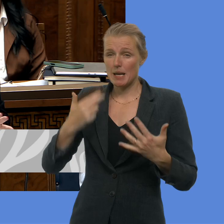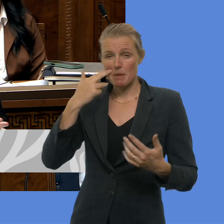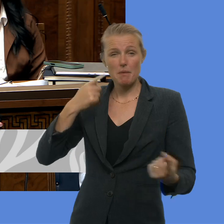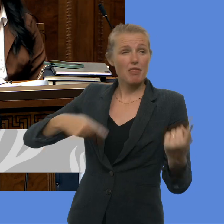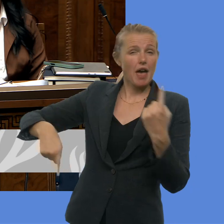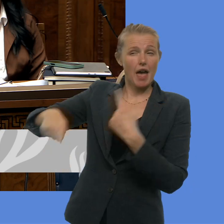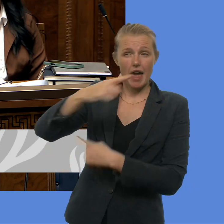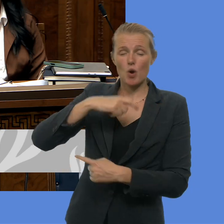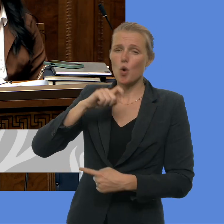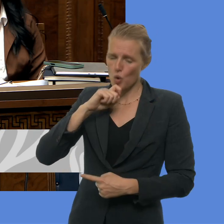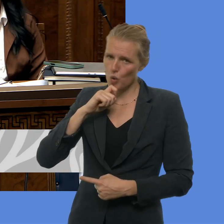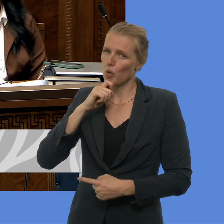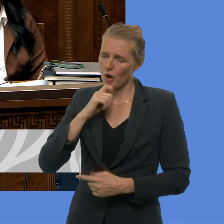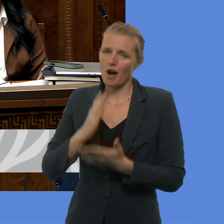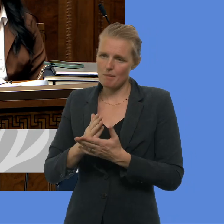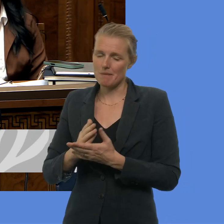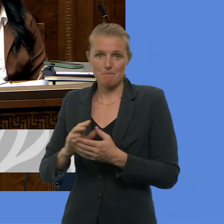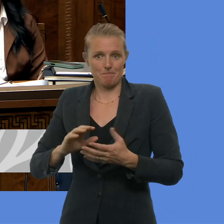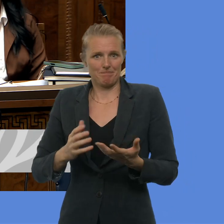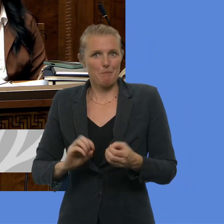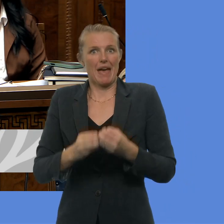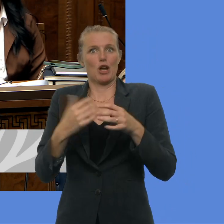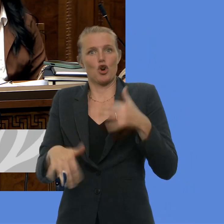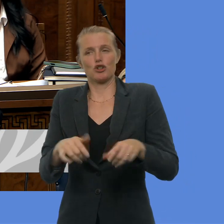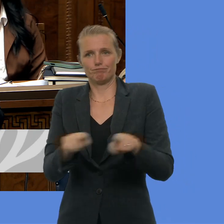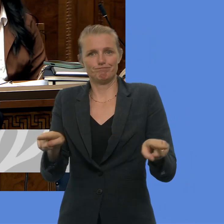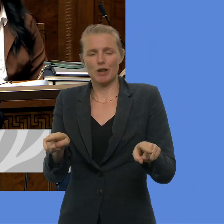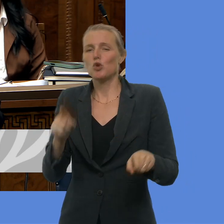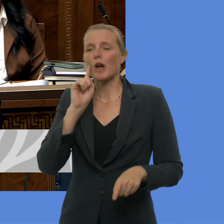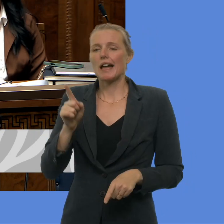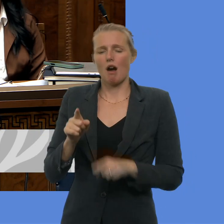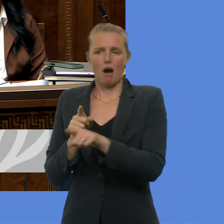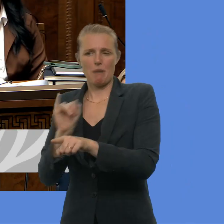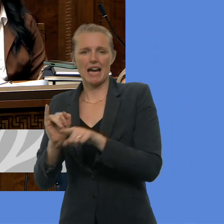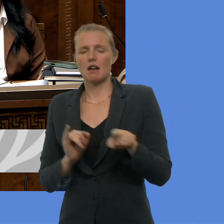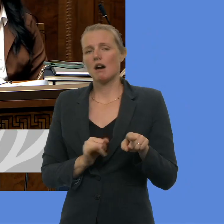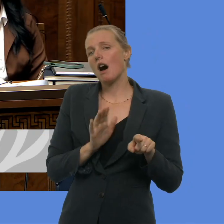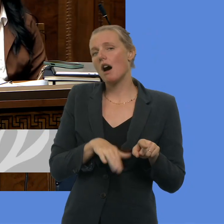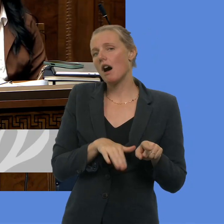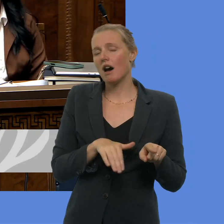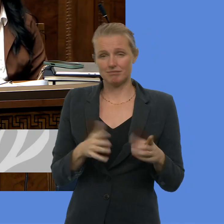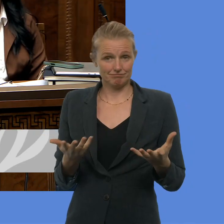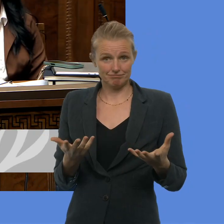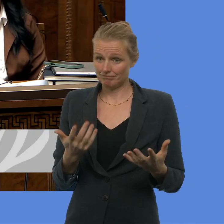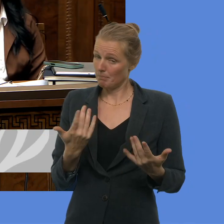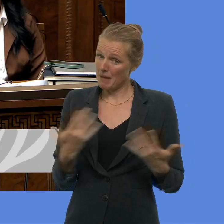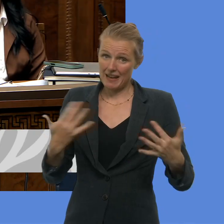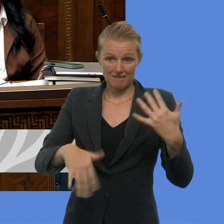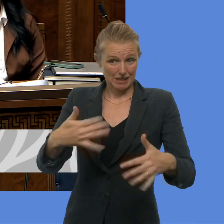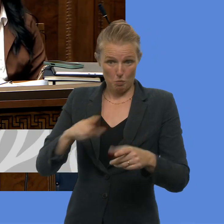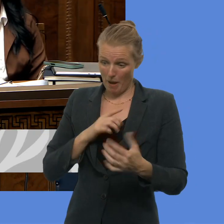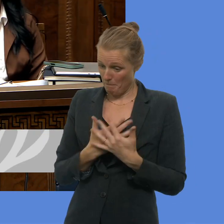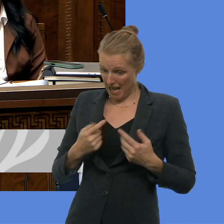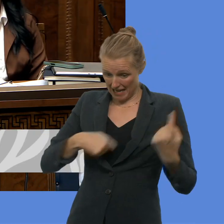that caused hurt in our society, and you can't just cherry pick. You don't get to pick who you think is a victim and who isn't. There are many injustices in the